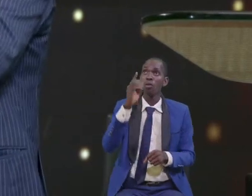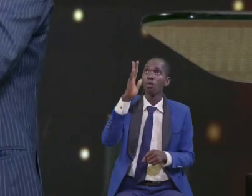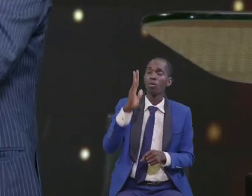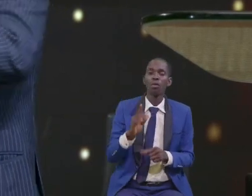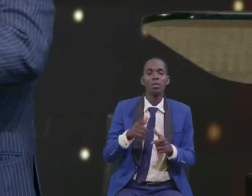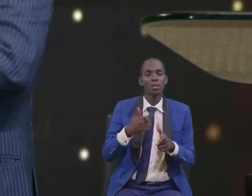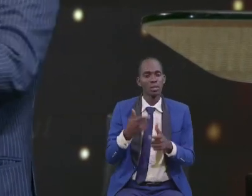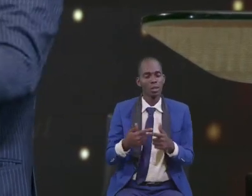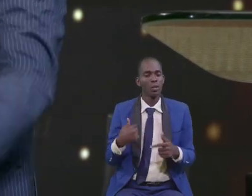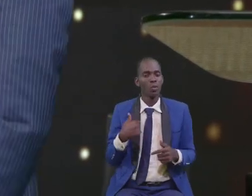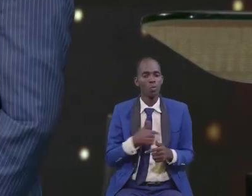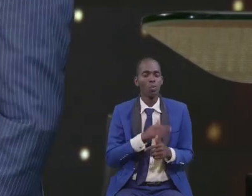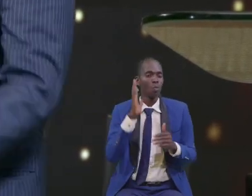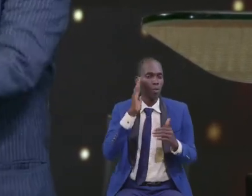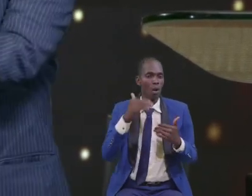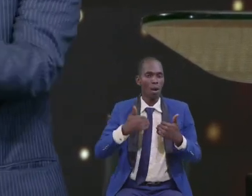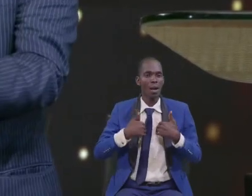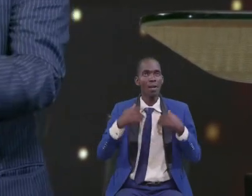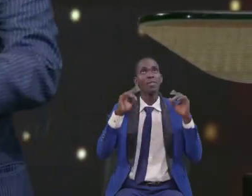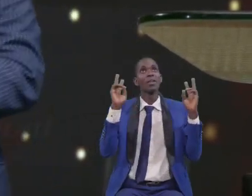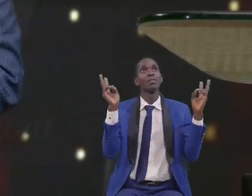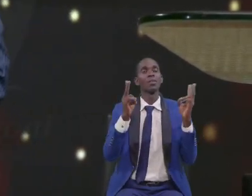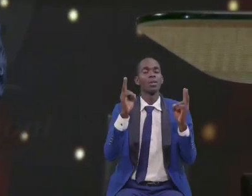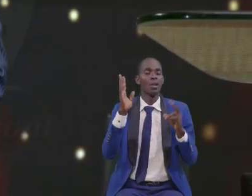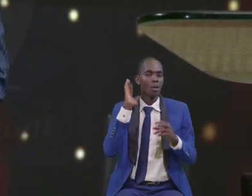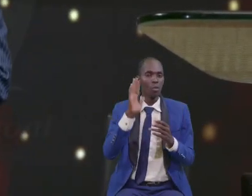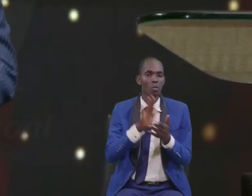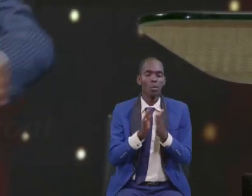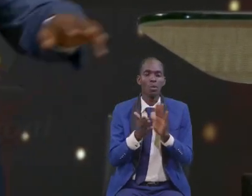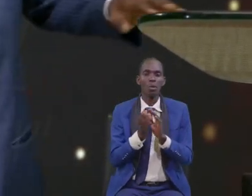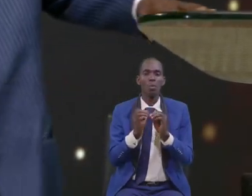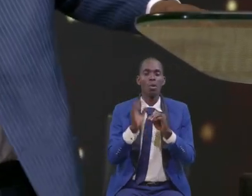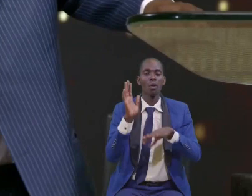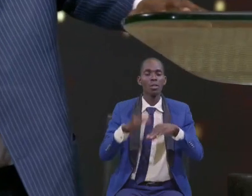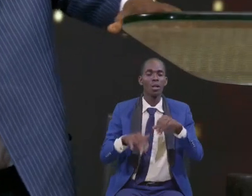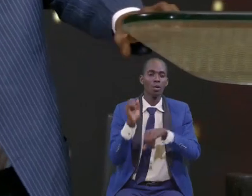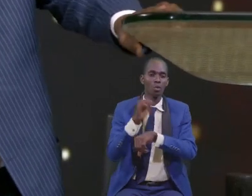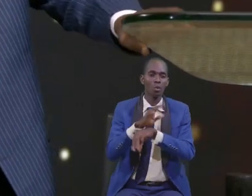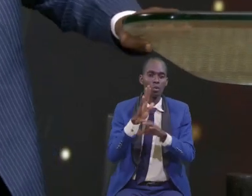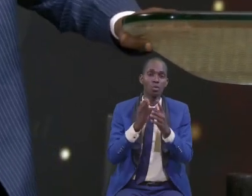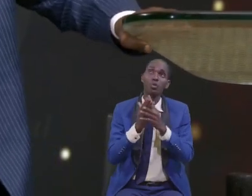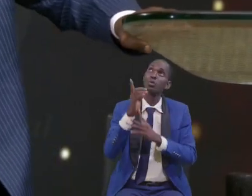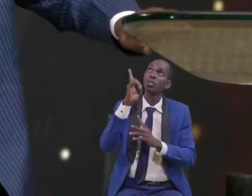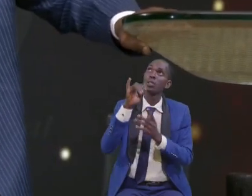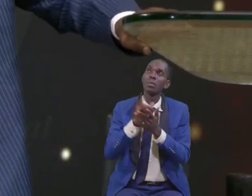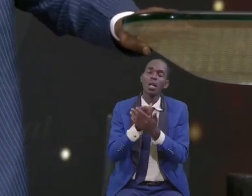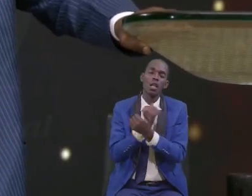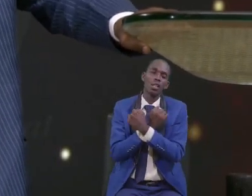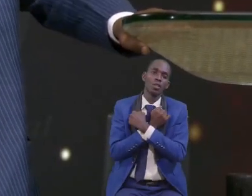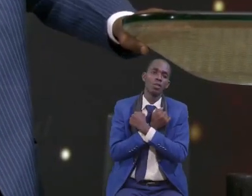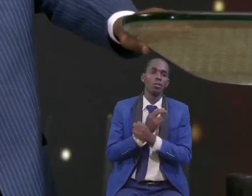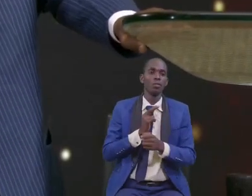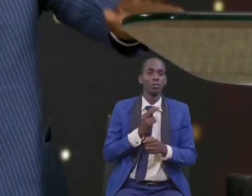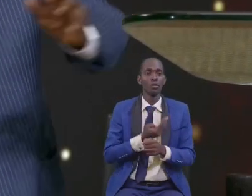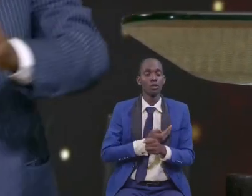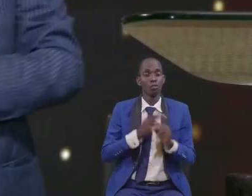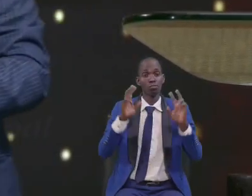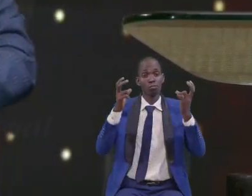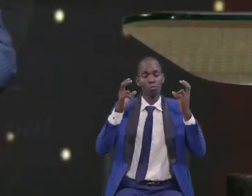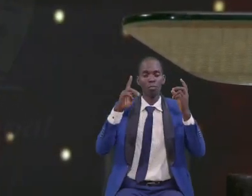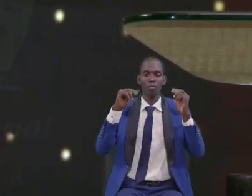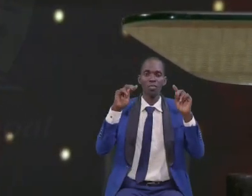we're triumphant. We're more than conquerors through Him that loved us, the triumph of faith